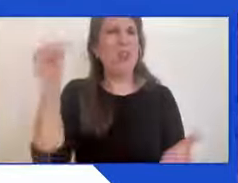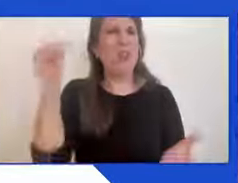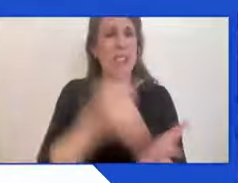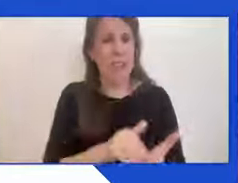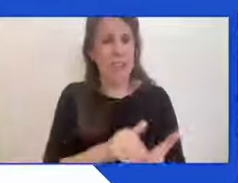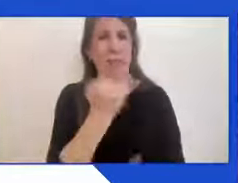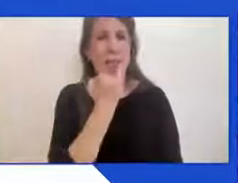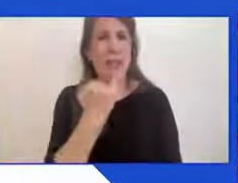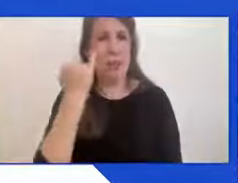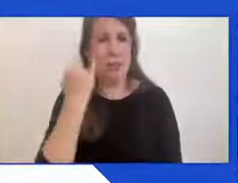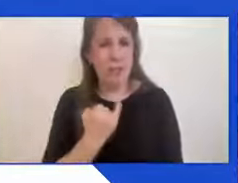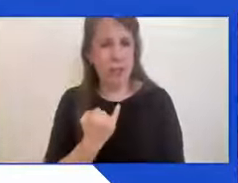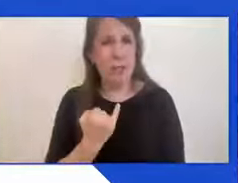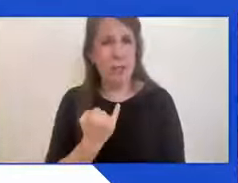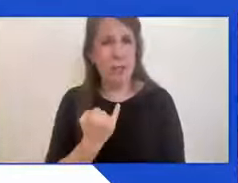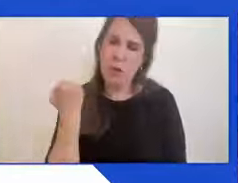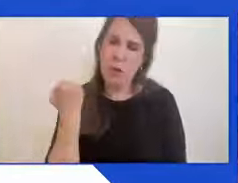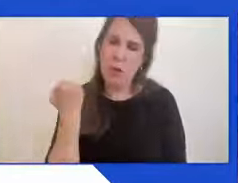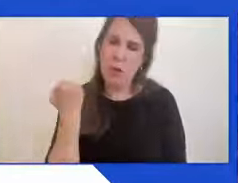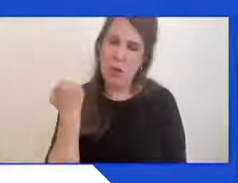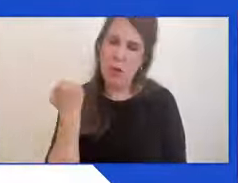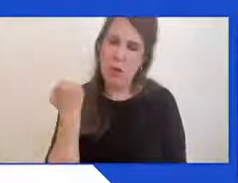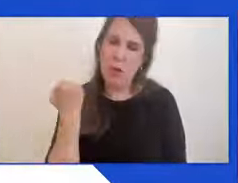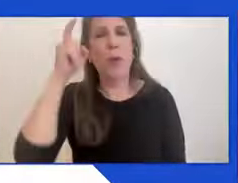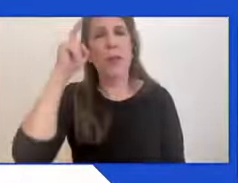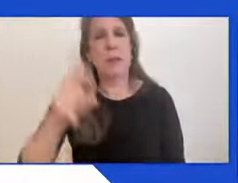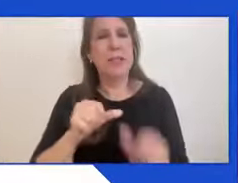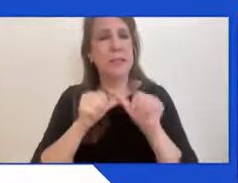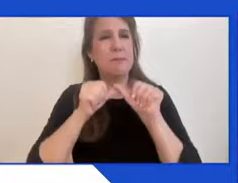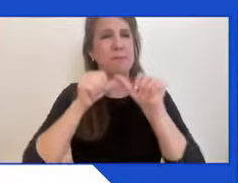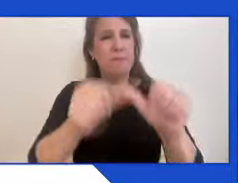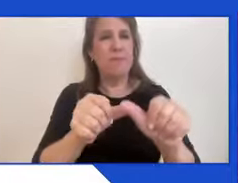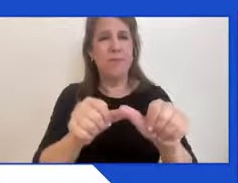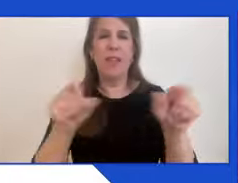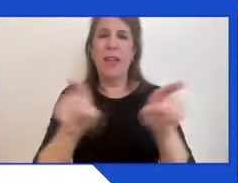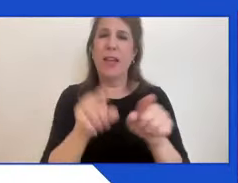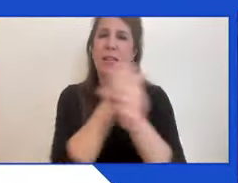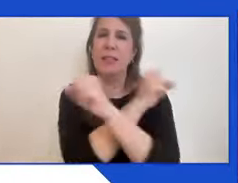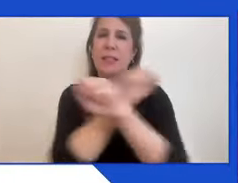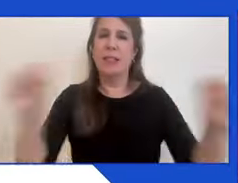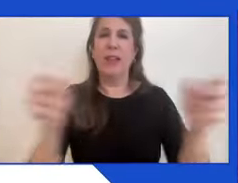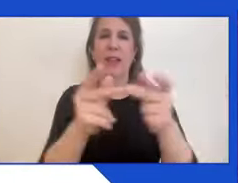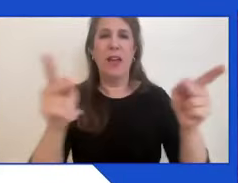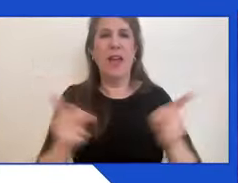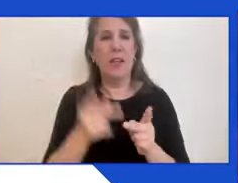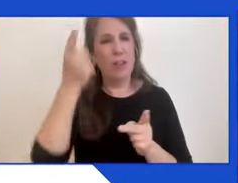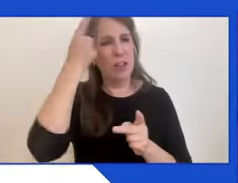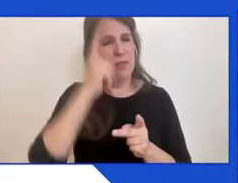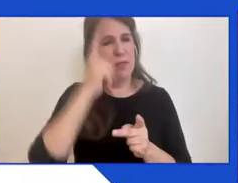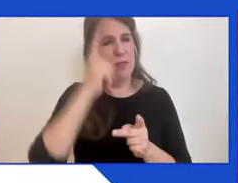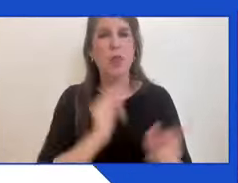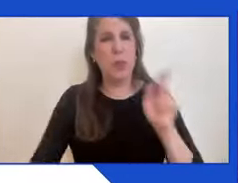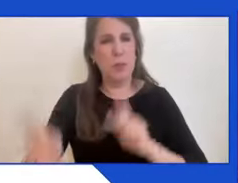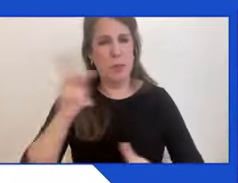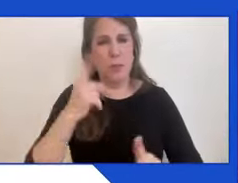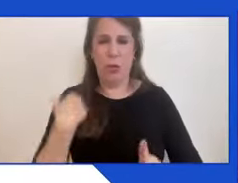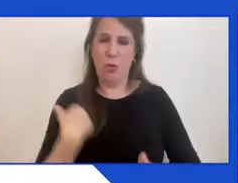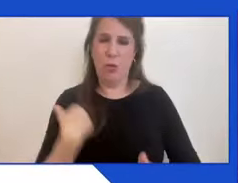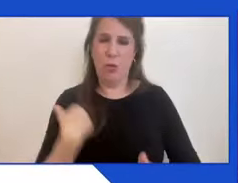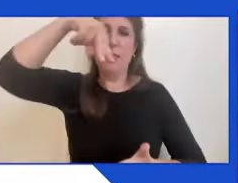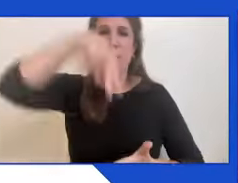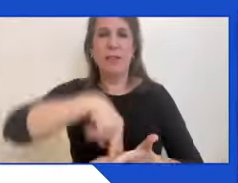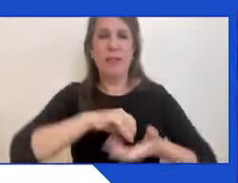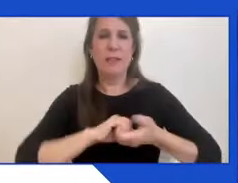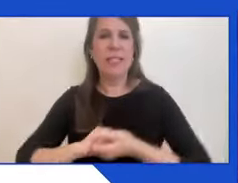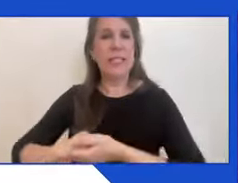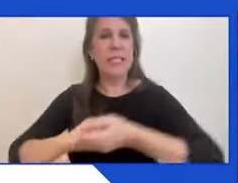Israel must always exist as a safe haven for the Jewish people. And so we stand together with